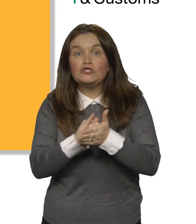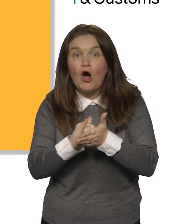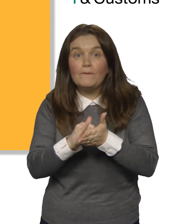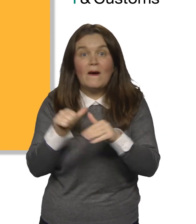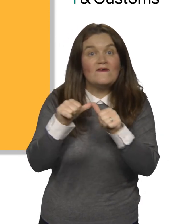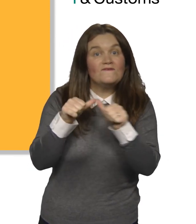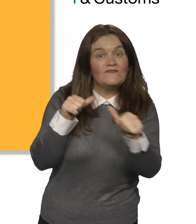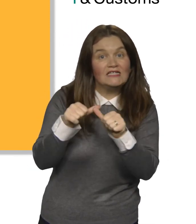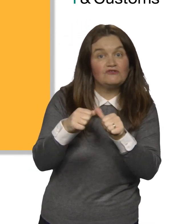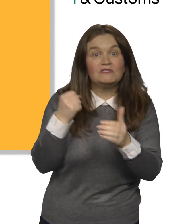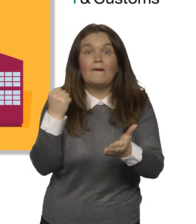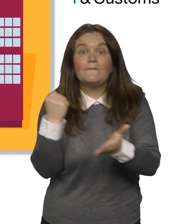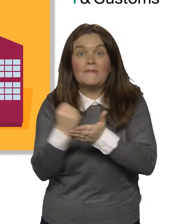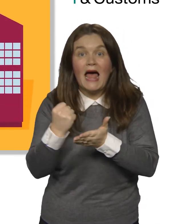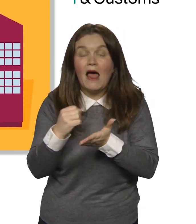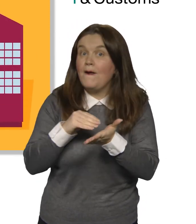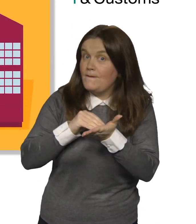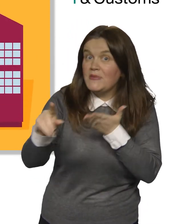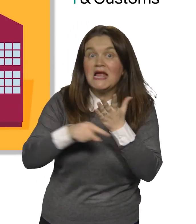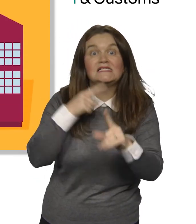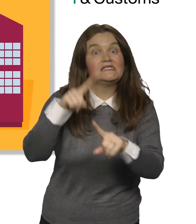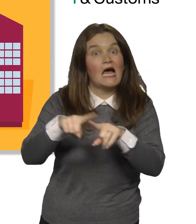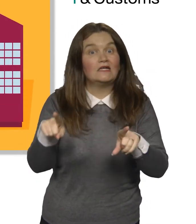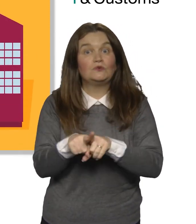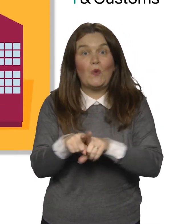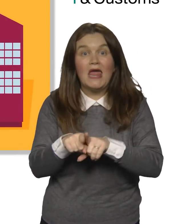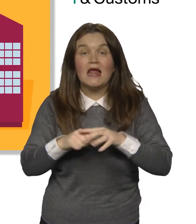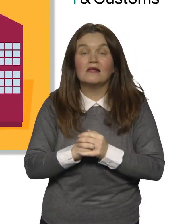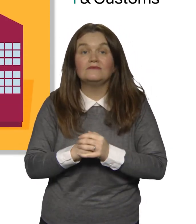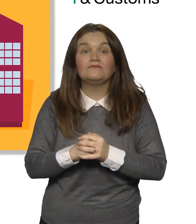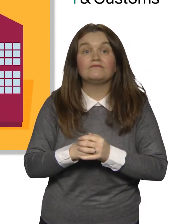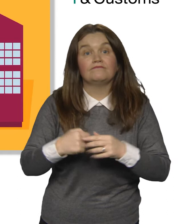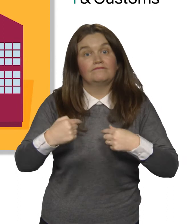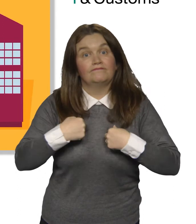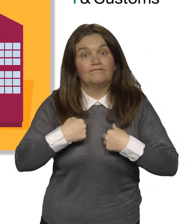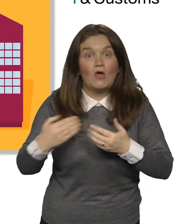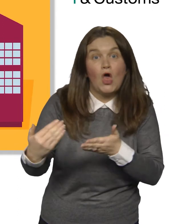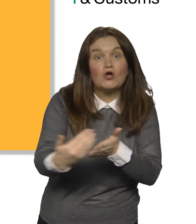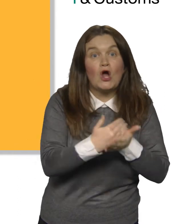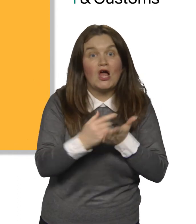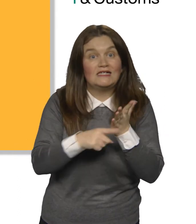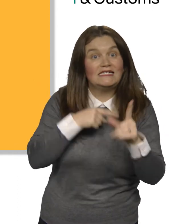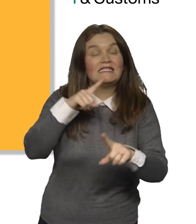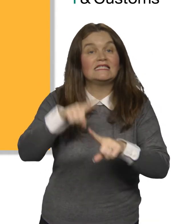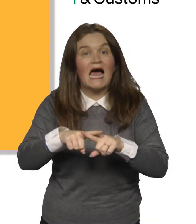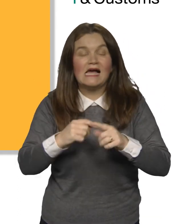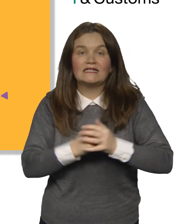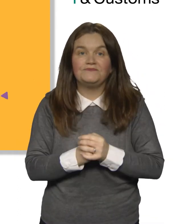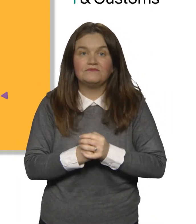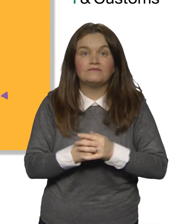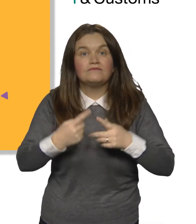businesses, shops, factories and banks all pay tax too. All these taxes are collected by